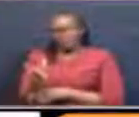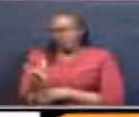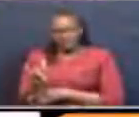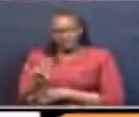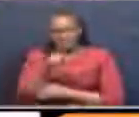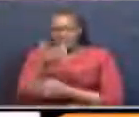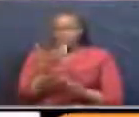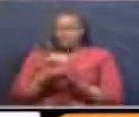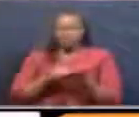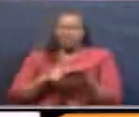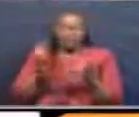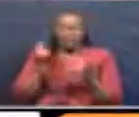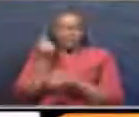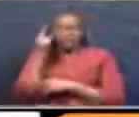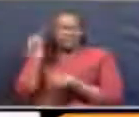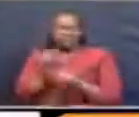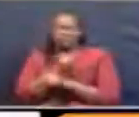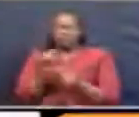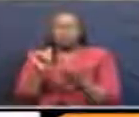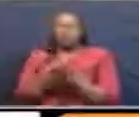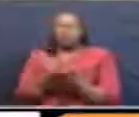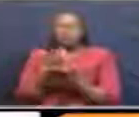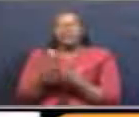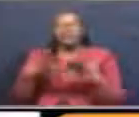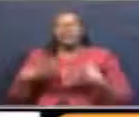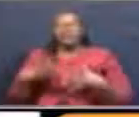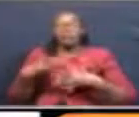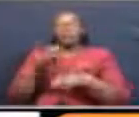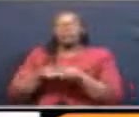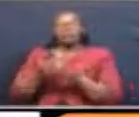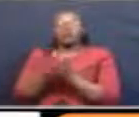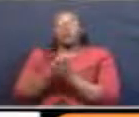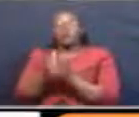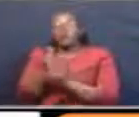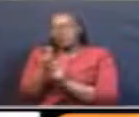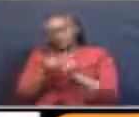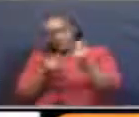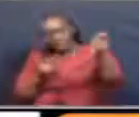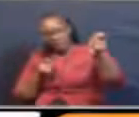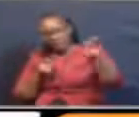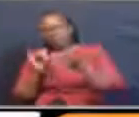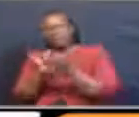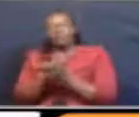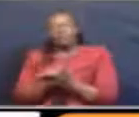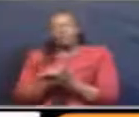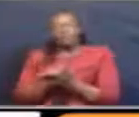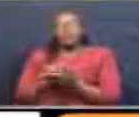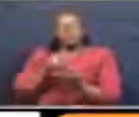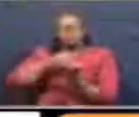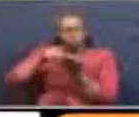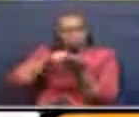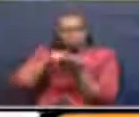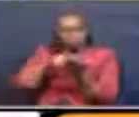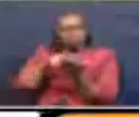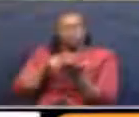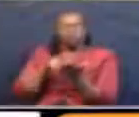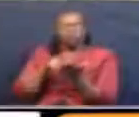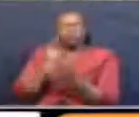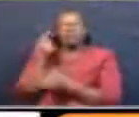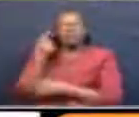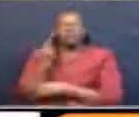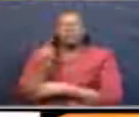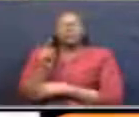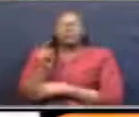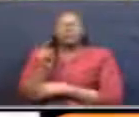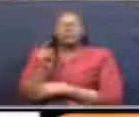it. You may not ever know also that there are people who have been found with arrows that are actually poisoned for the